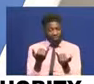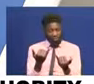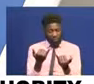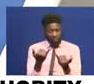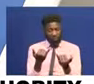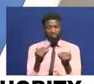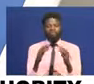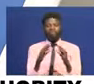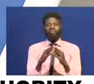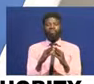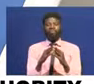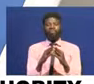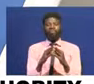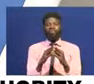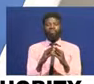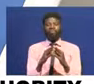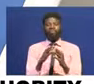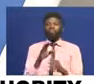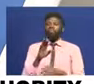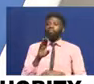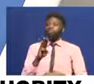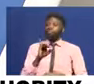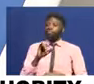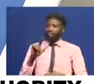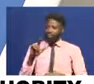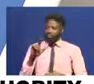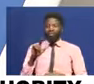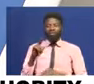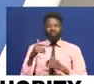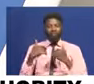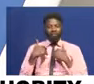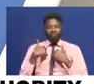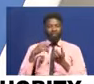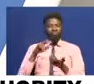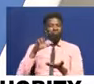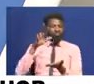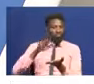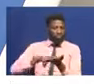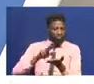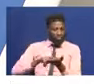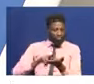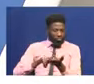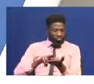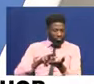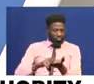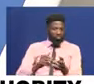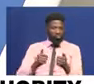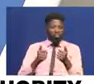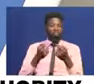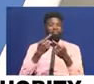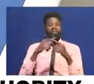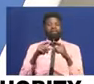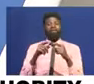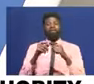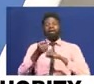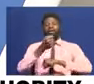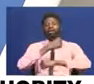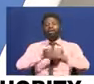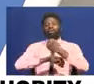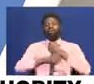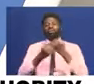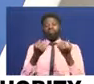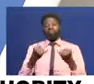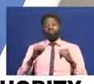it is conceptually sound. Mm-hmm. Those bills were passed after a lot of thought. It's conceptually sound. Then we move on to the implementation. They were signed into